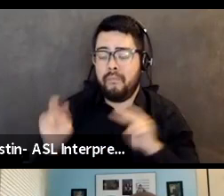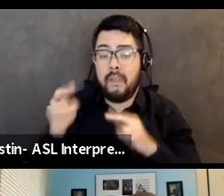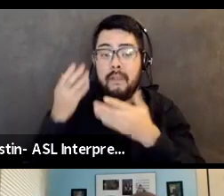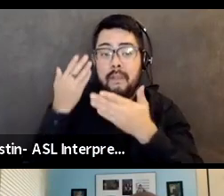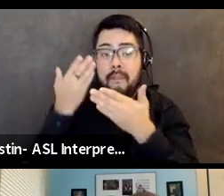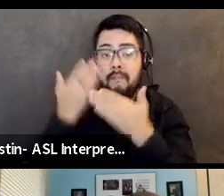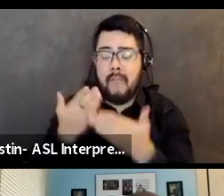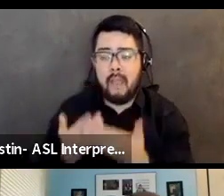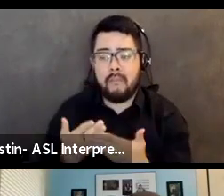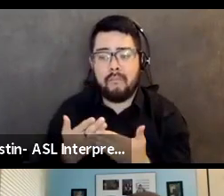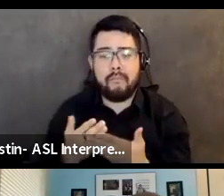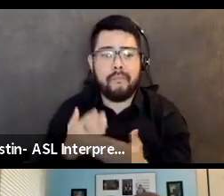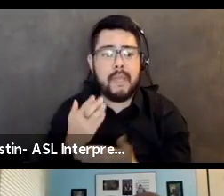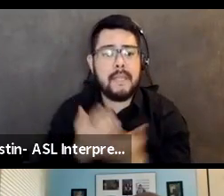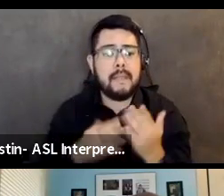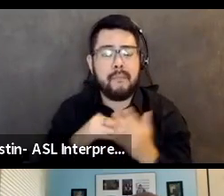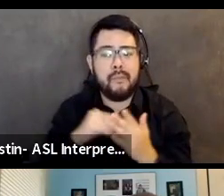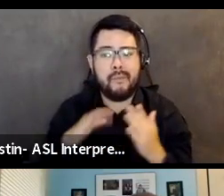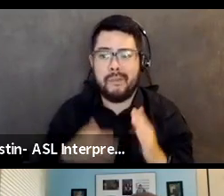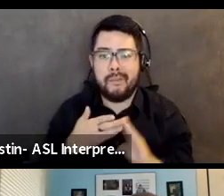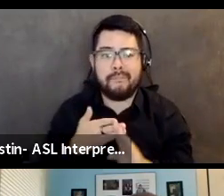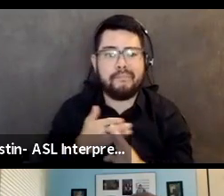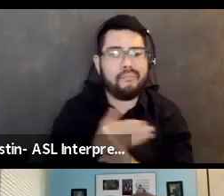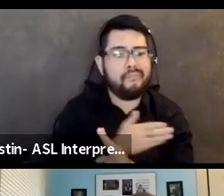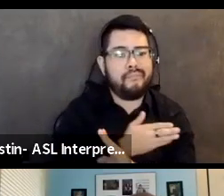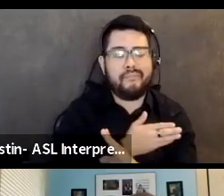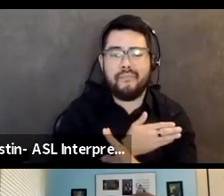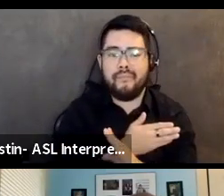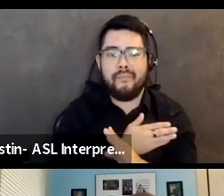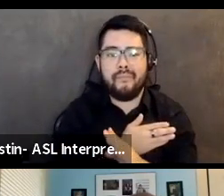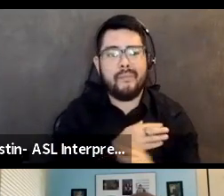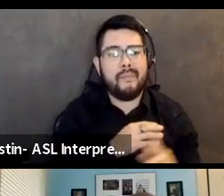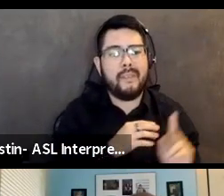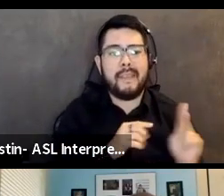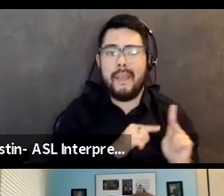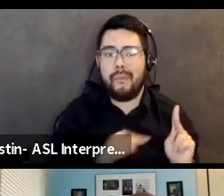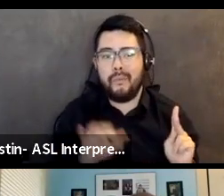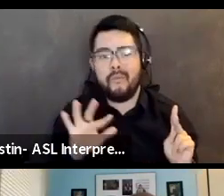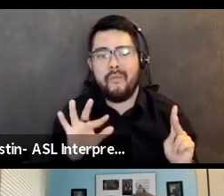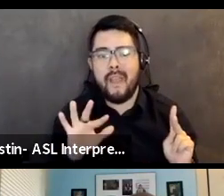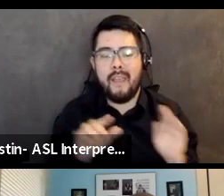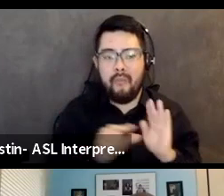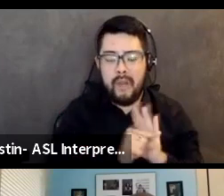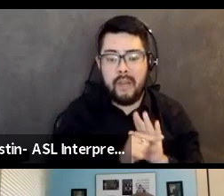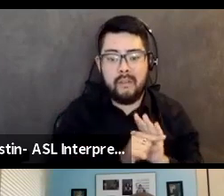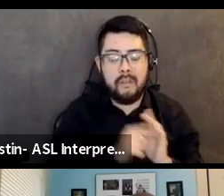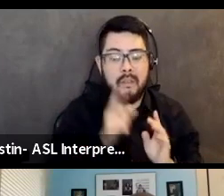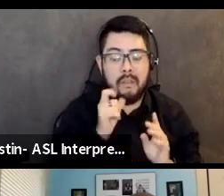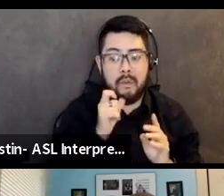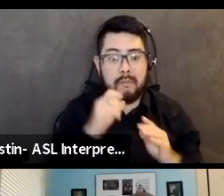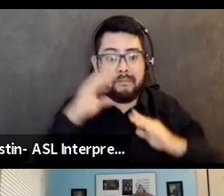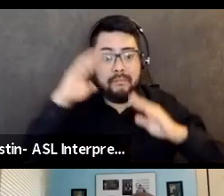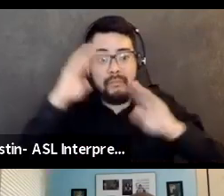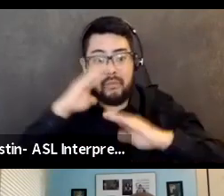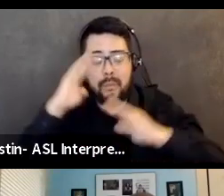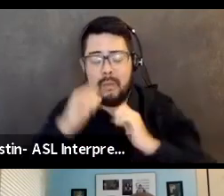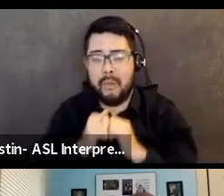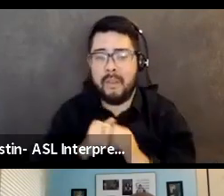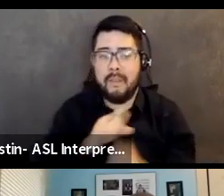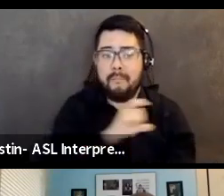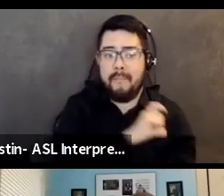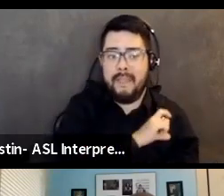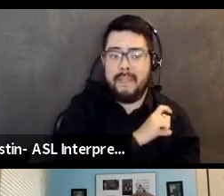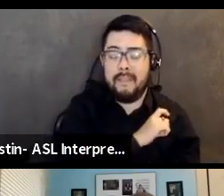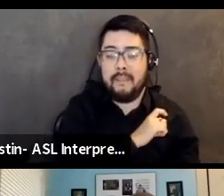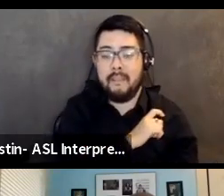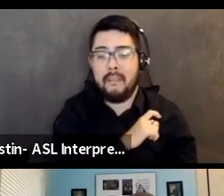as young as primary grades who are becoming involved with the police because there is someone in